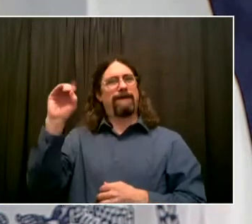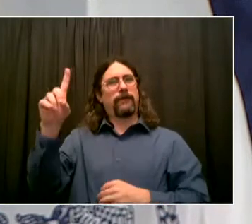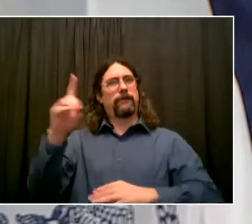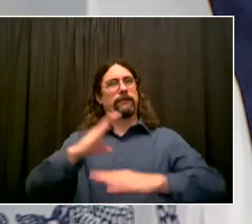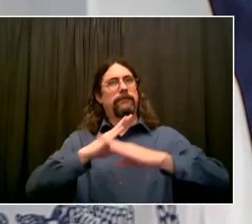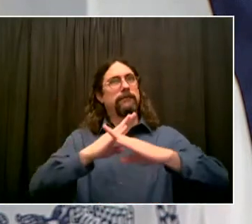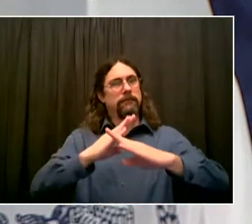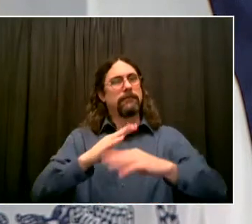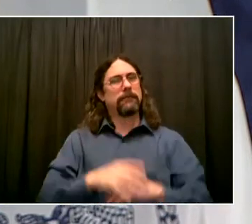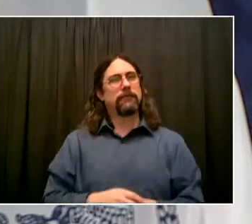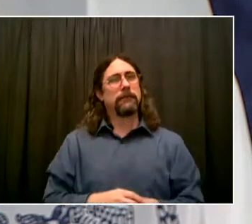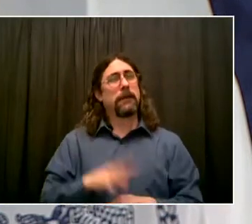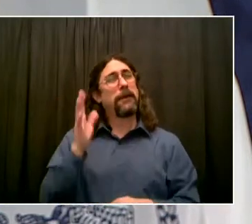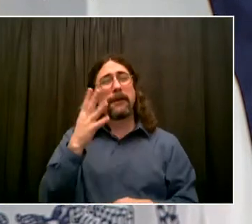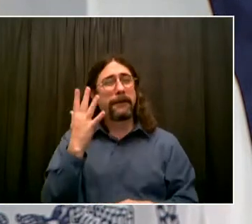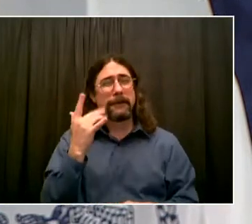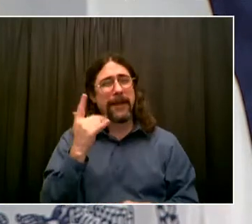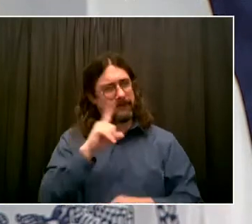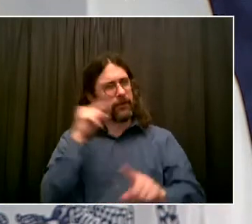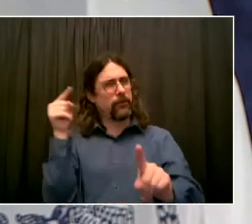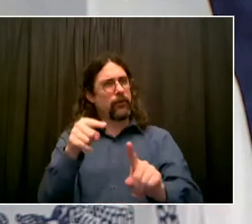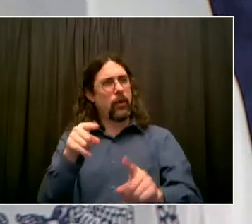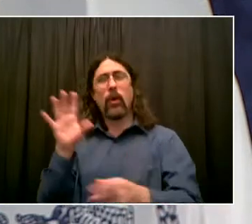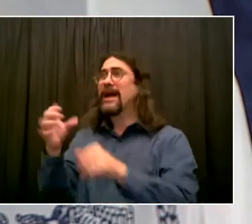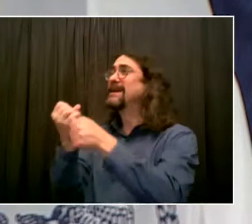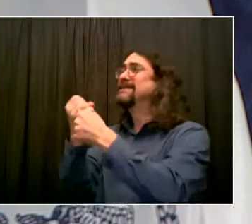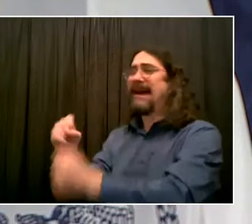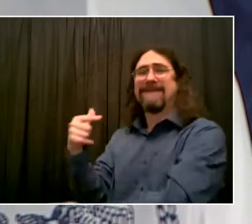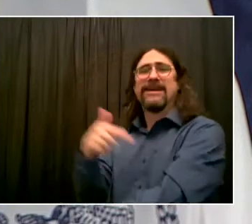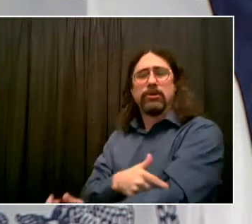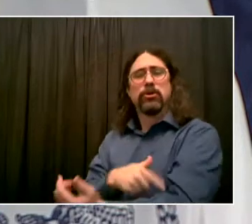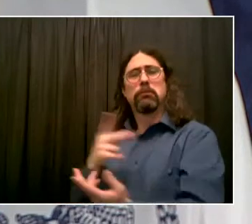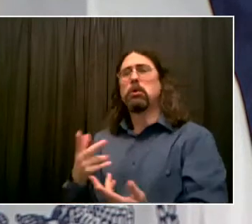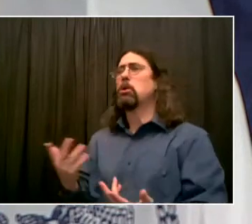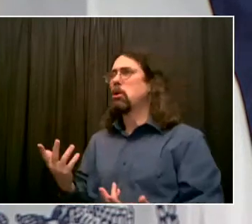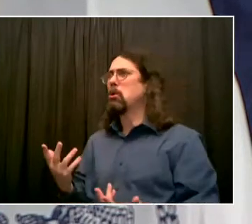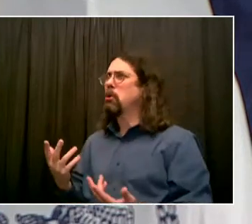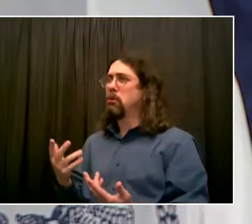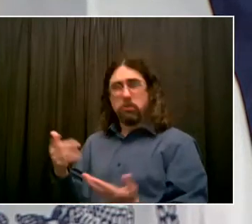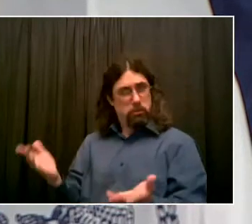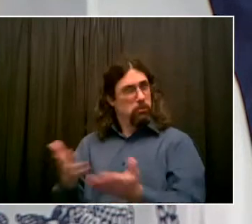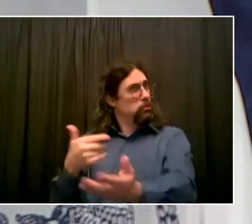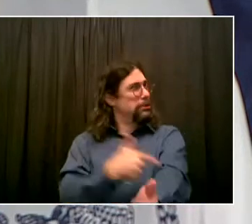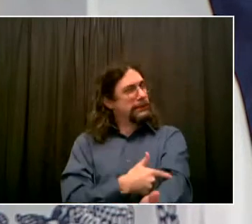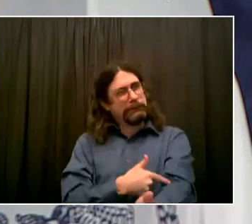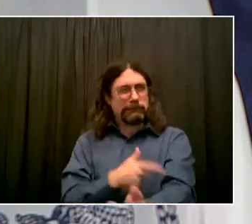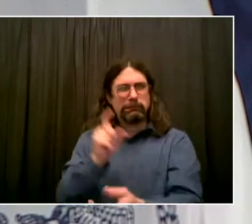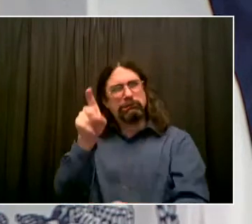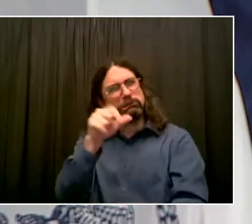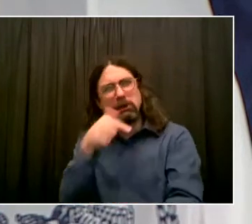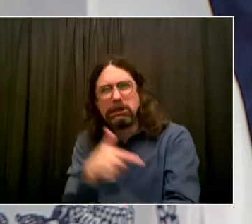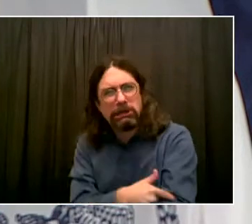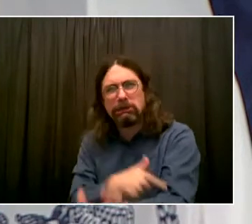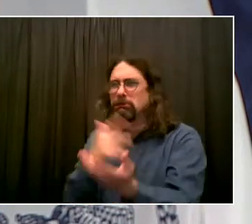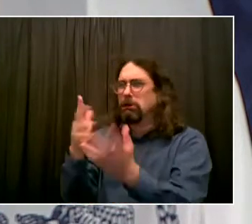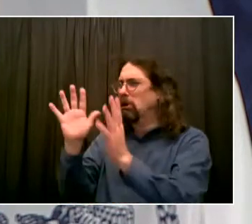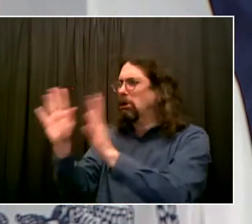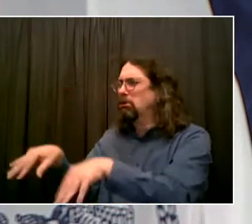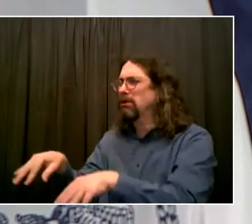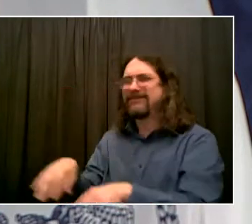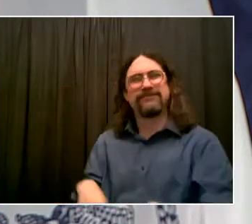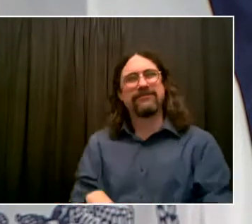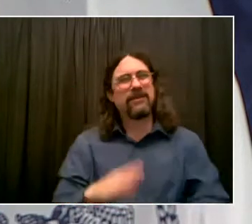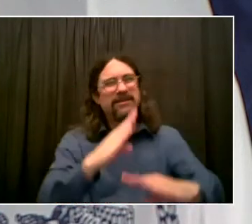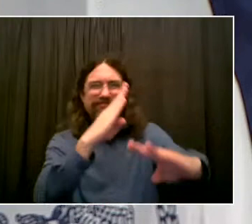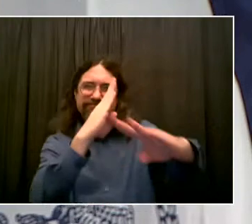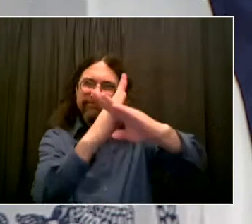misuse services, mental health services. There's an opportunity to turn around their lives because they are engaging with healthcare professionals, mental